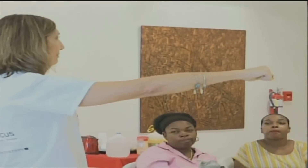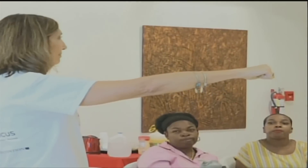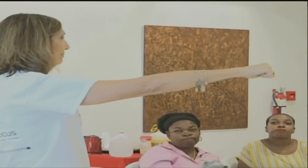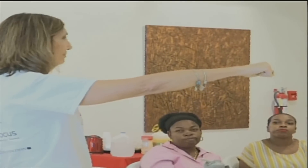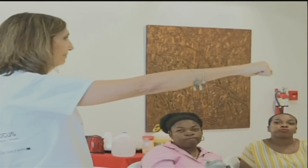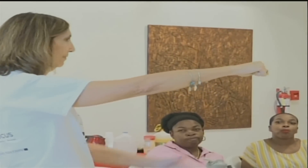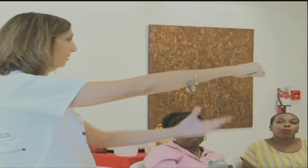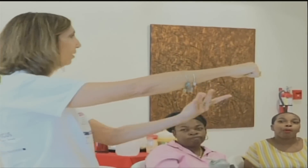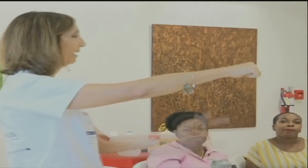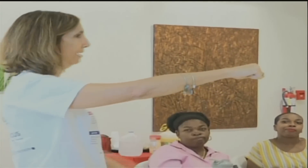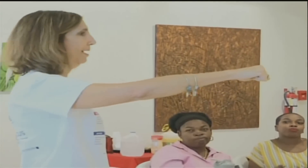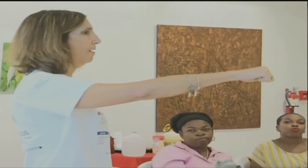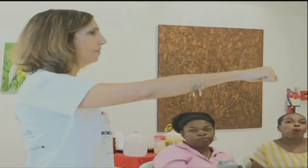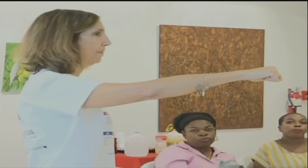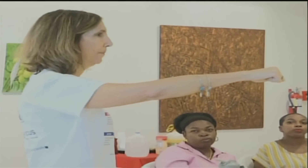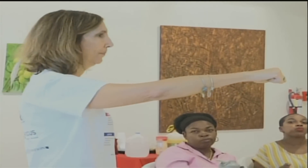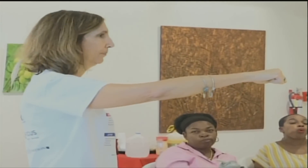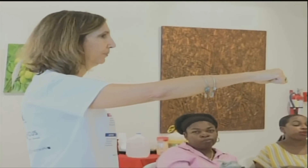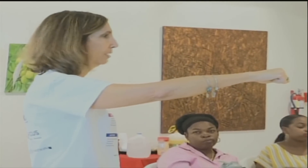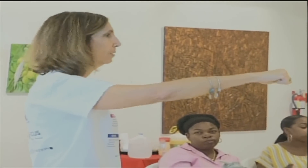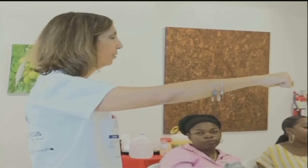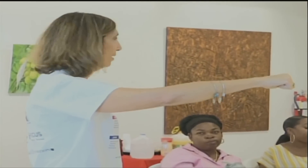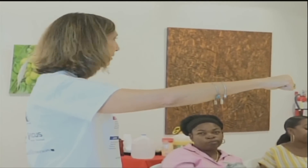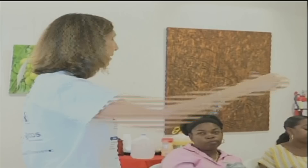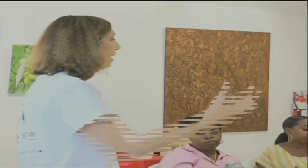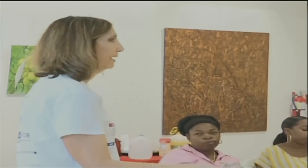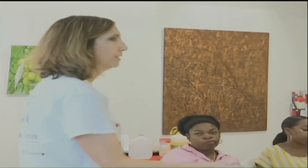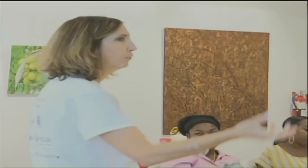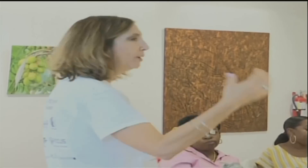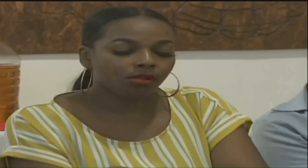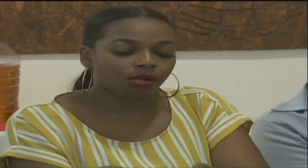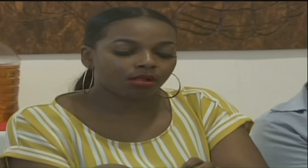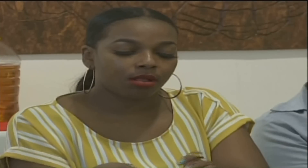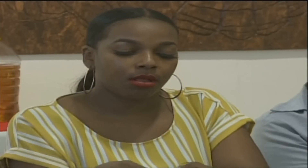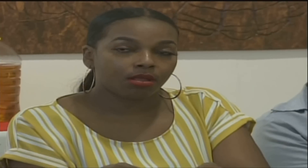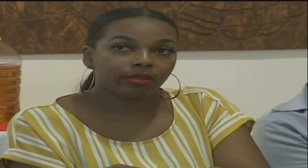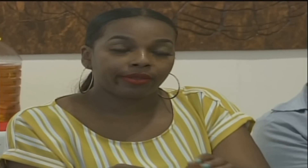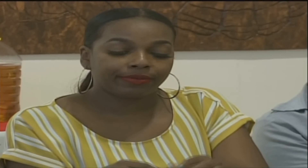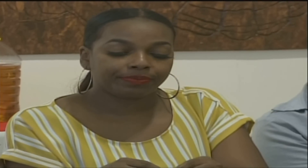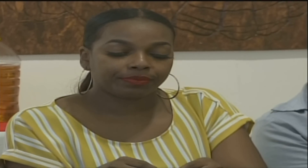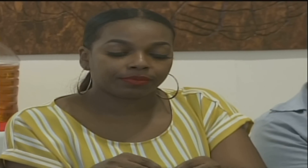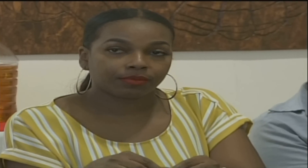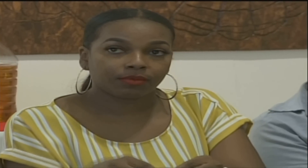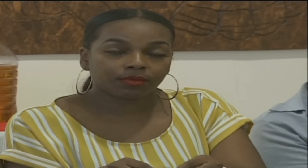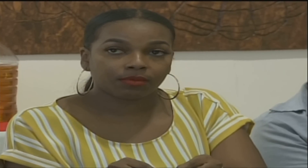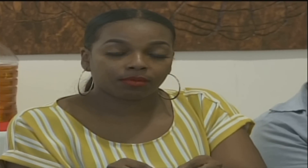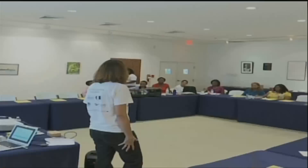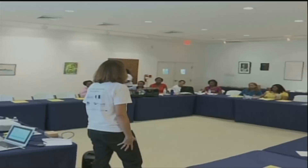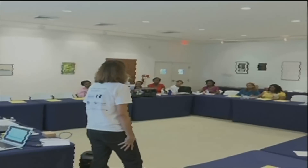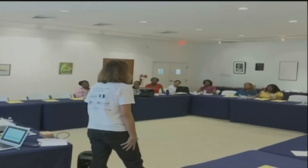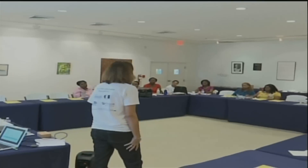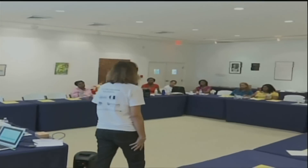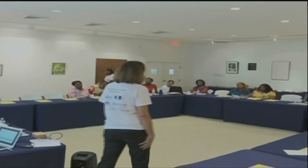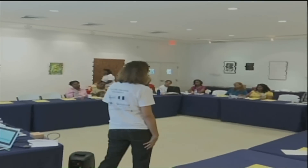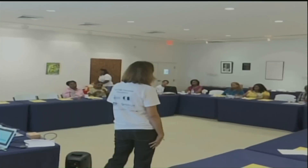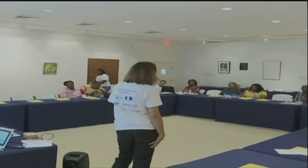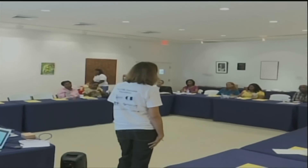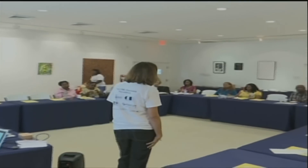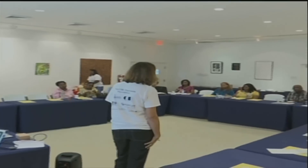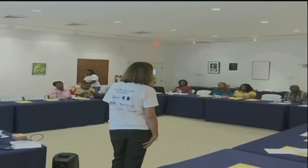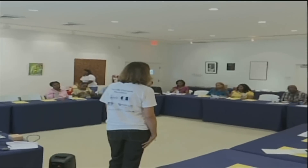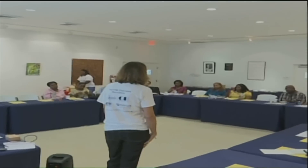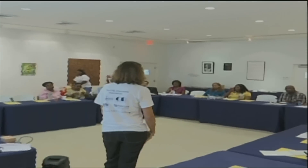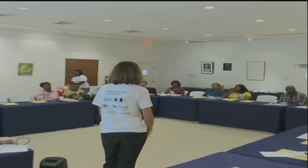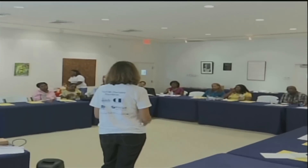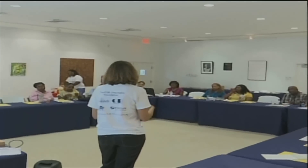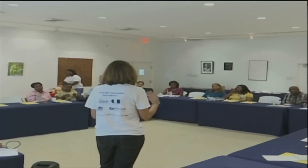be able to succeed. Kelisa Kemp, who is a guidance counselor at the Beacon School and Lewis Yard Primary, has been attending this seminar for the